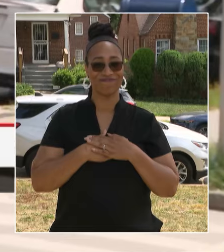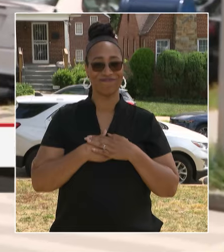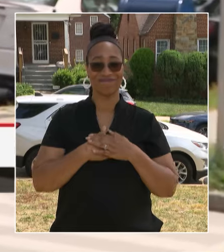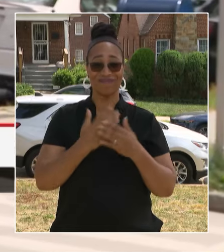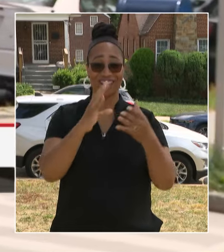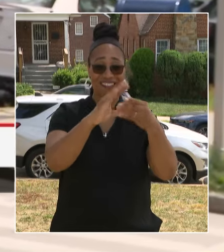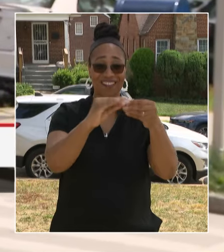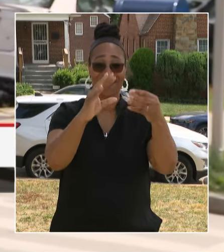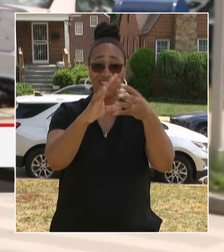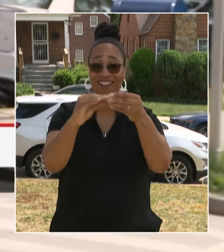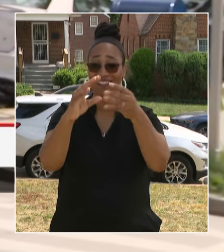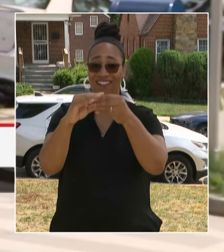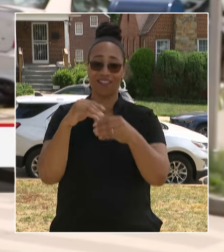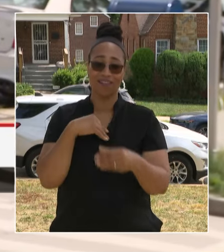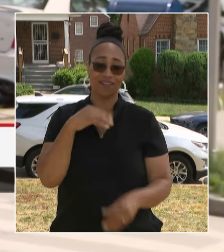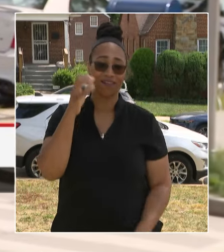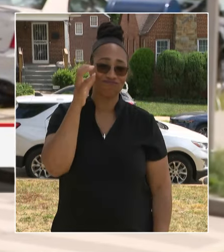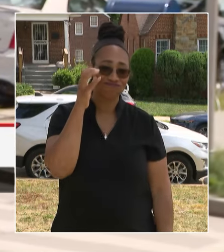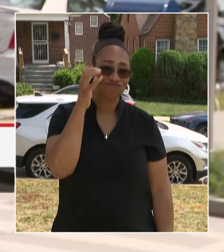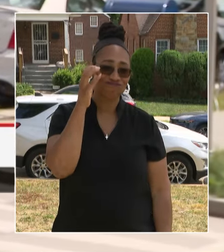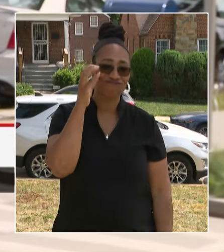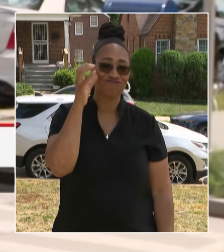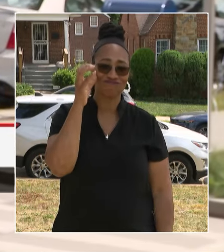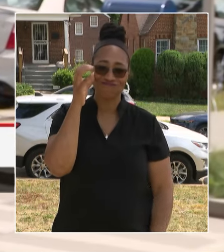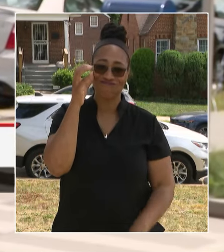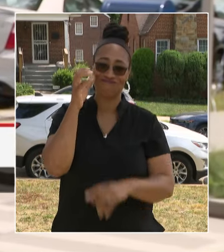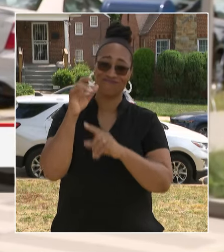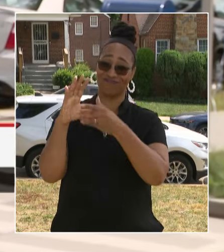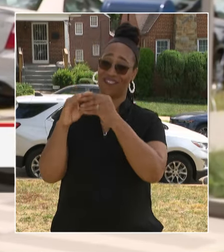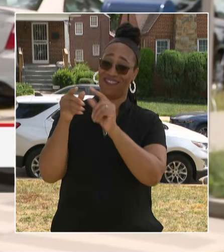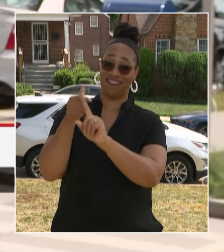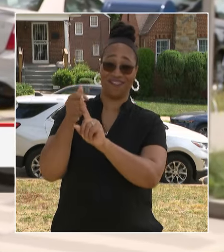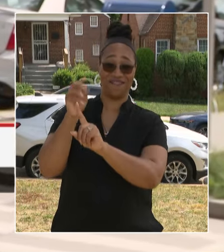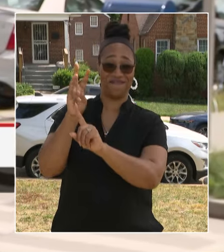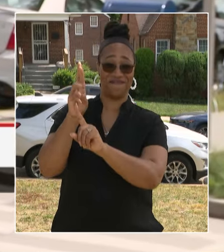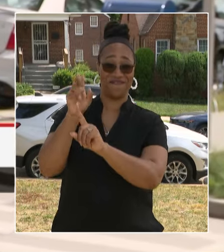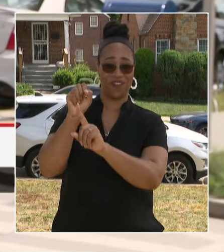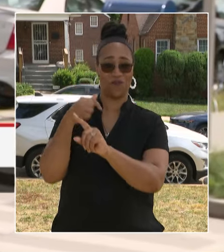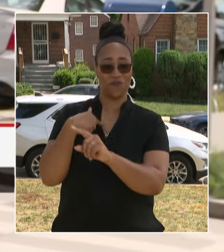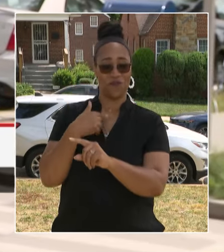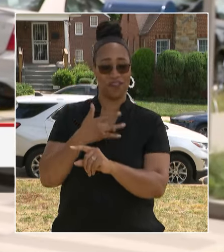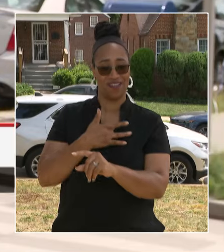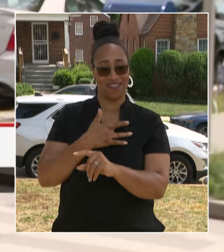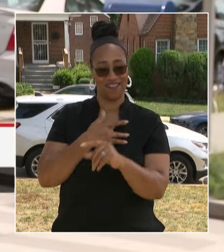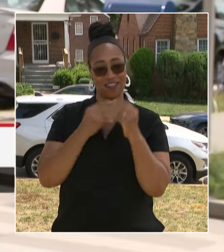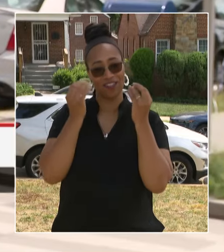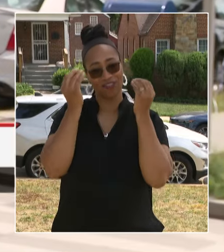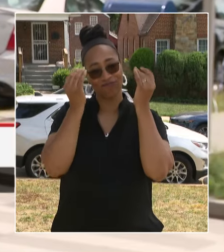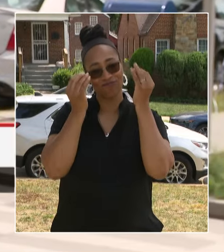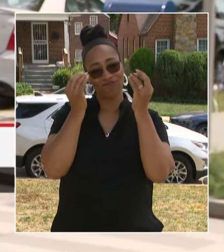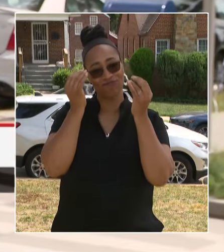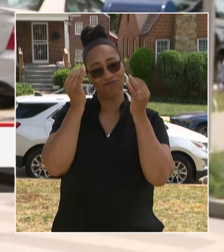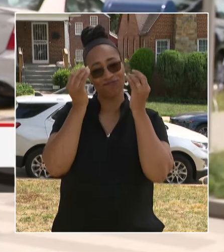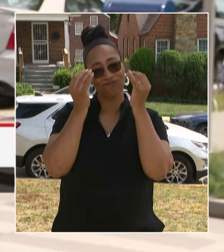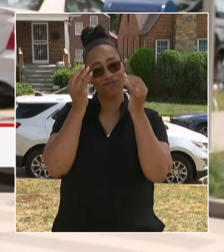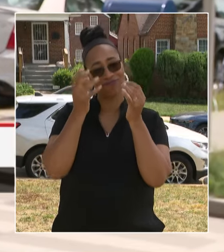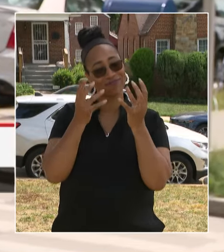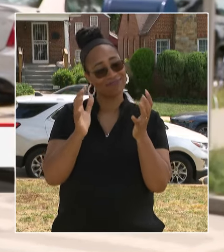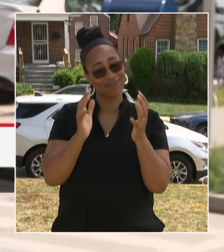of William Spaulding, it really got me thinking that the most appropriate thing for me to say is thank you. I really